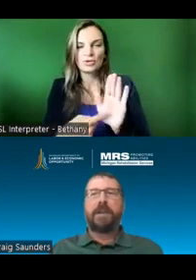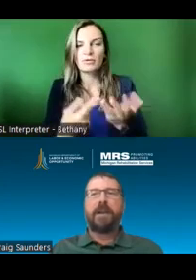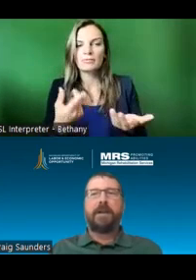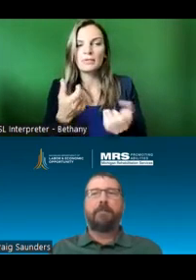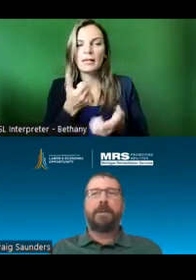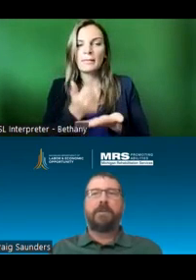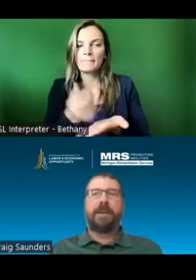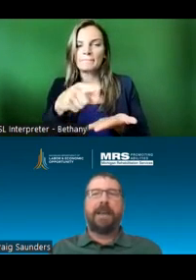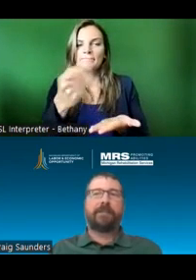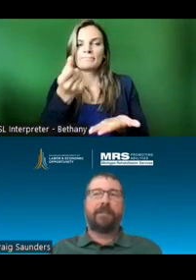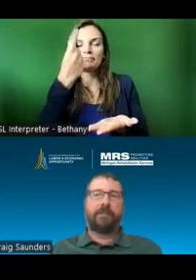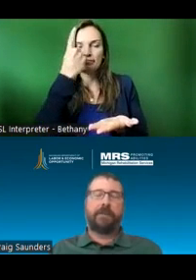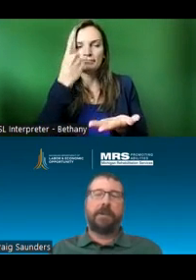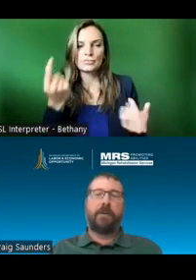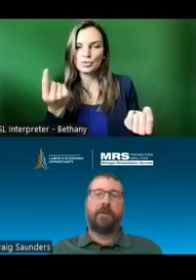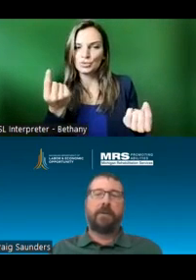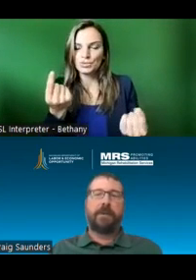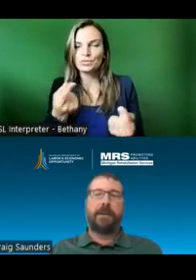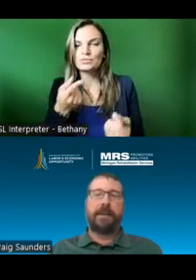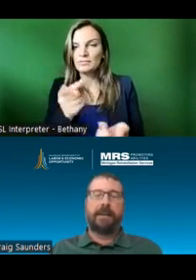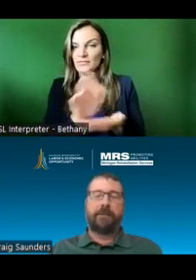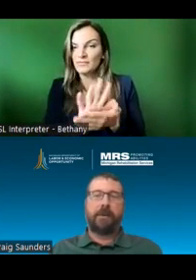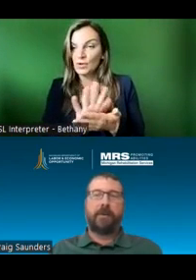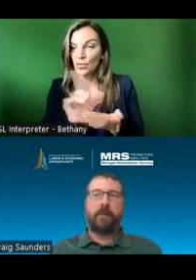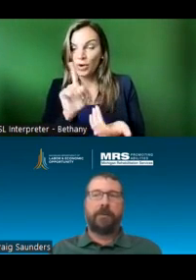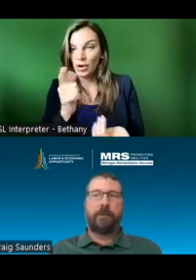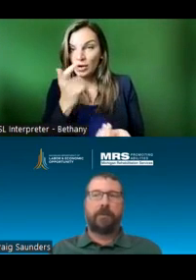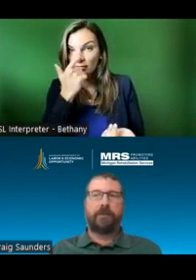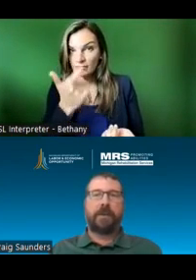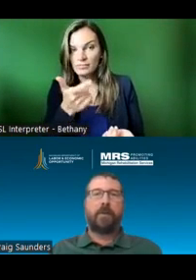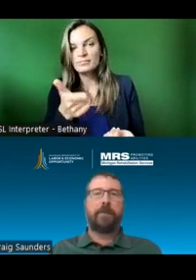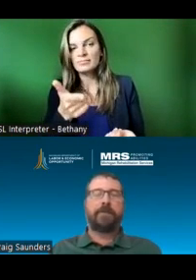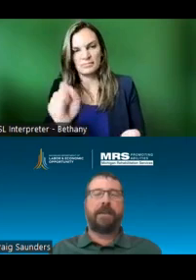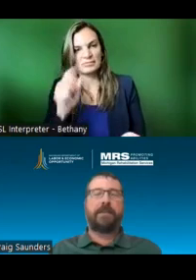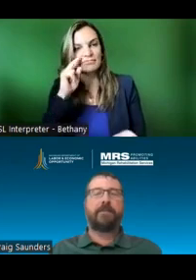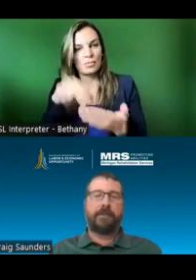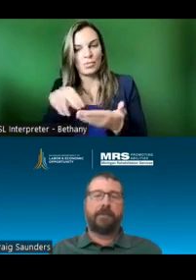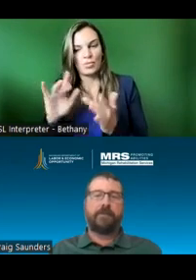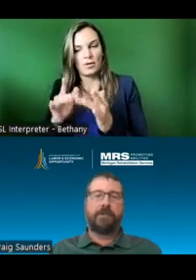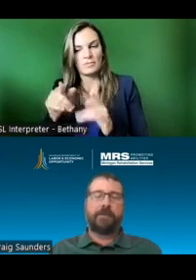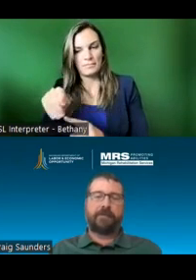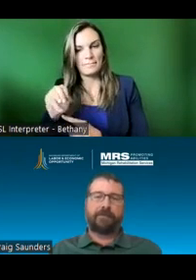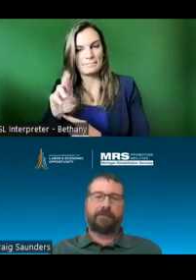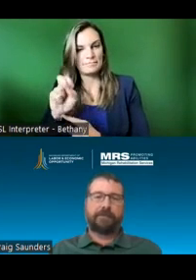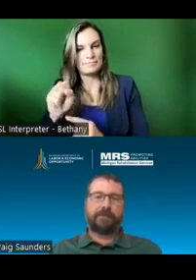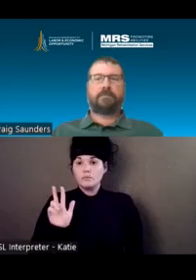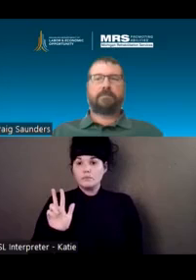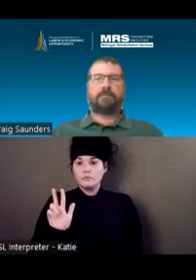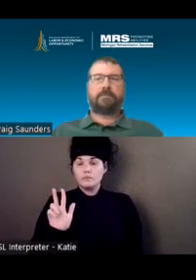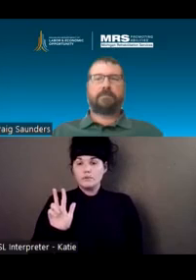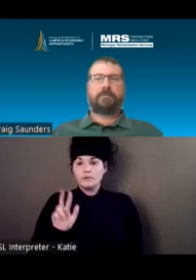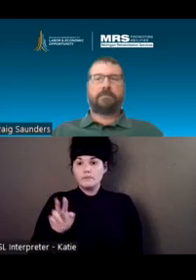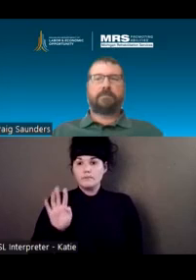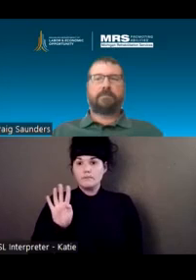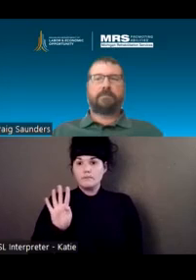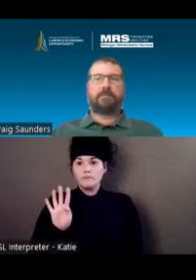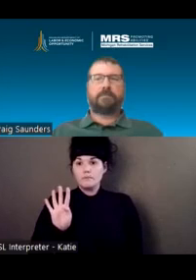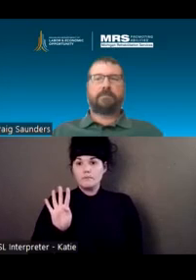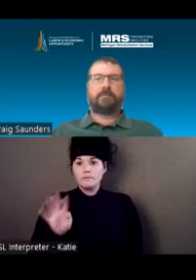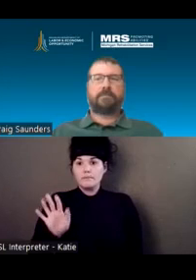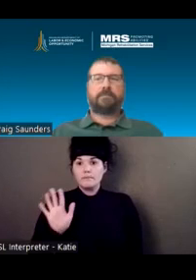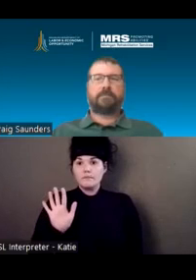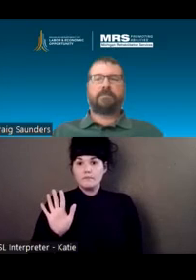picture. But you can access this video as one of our resources on our website for the future. 4,